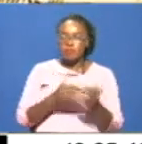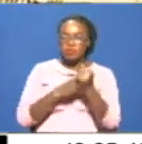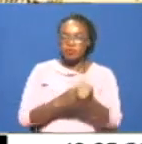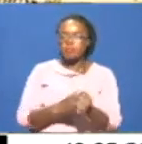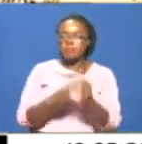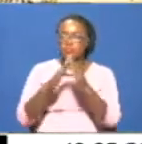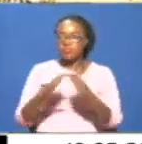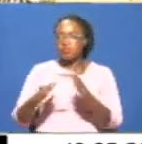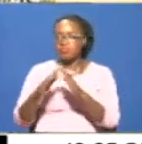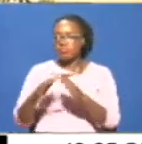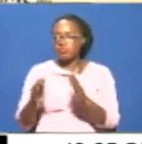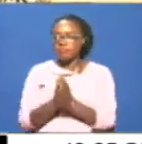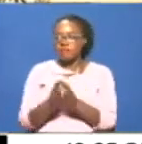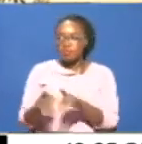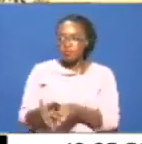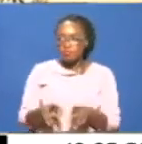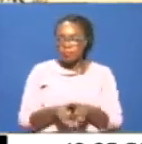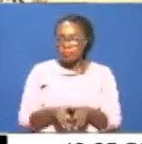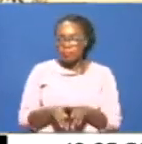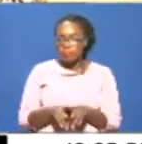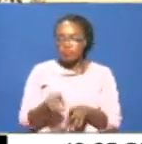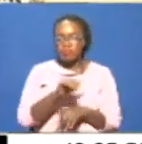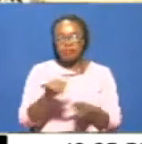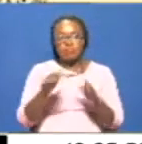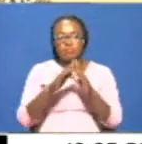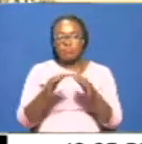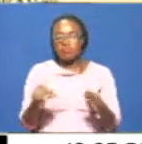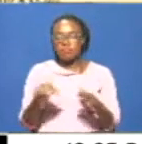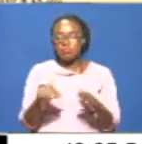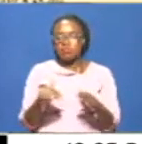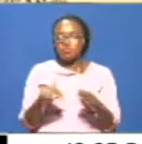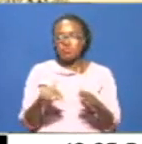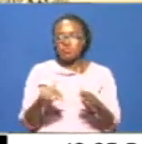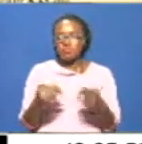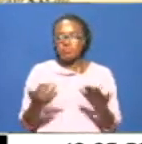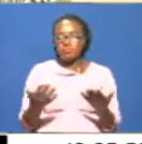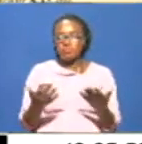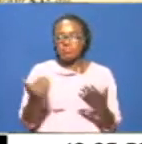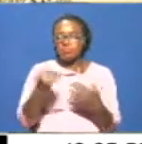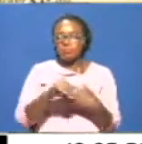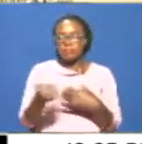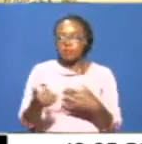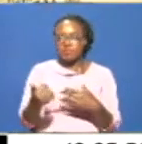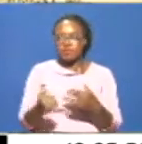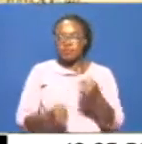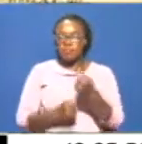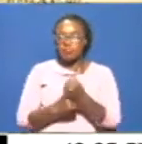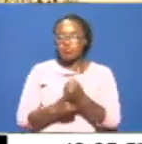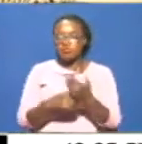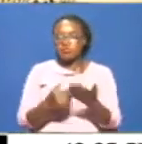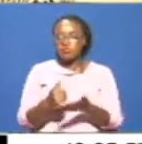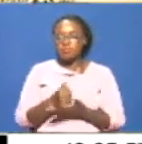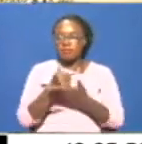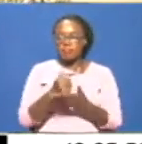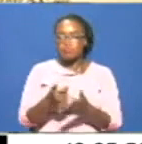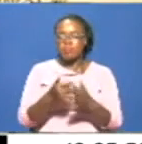and at the same time, those households are not receiving any other form of support or assistance either